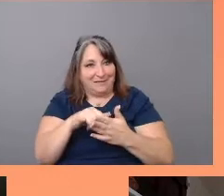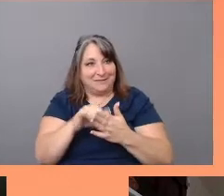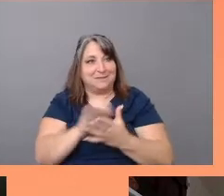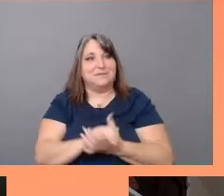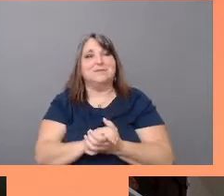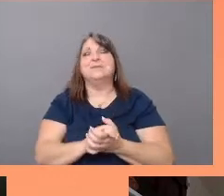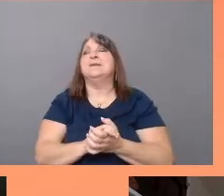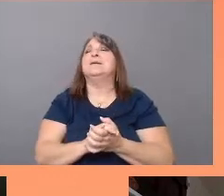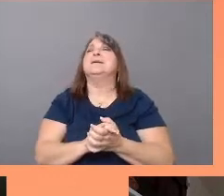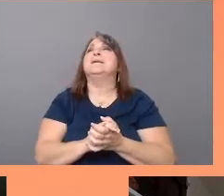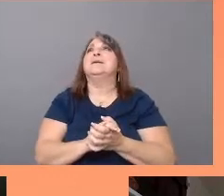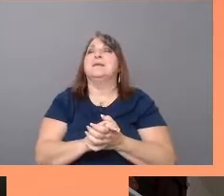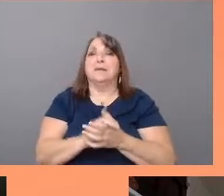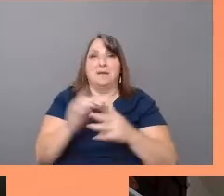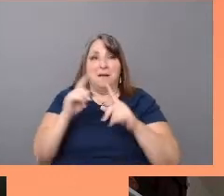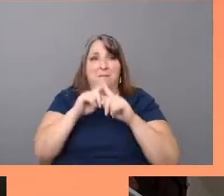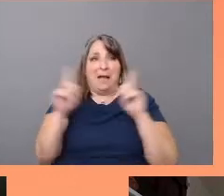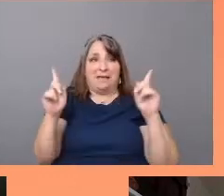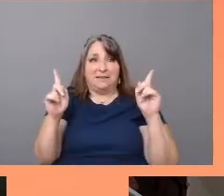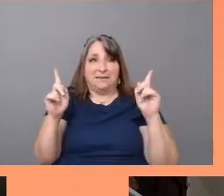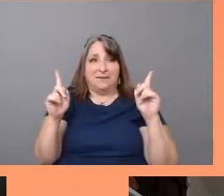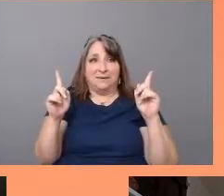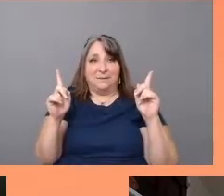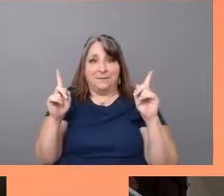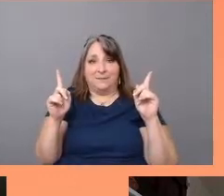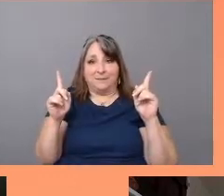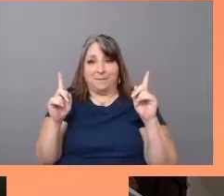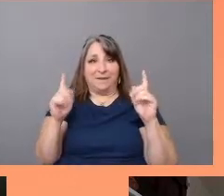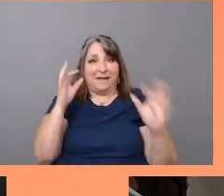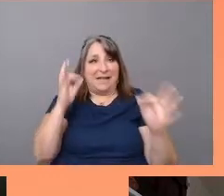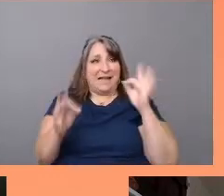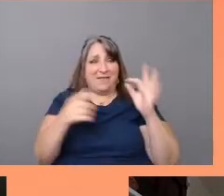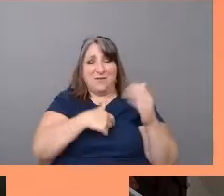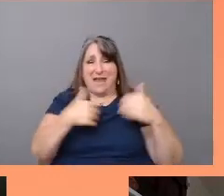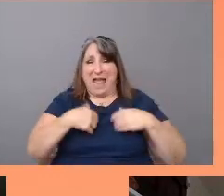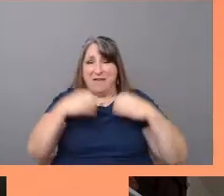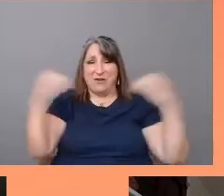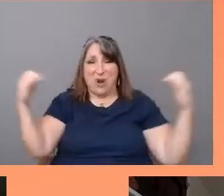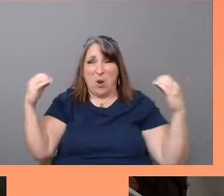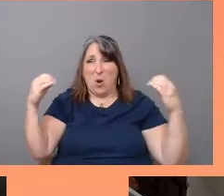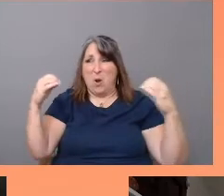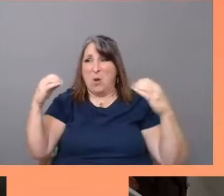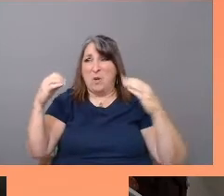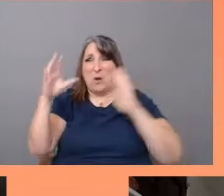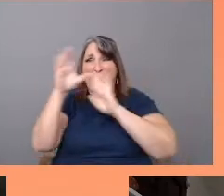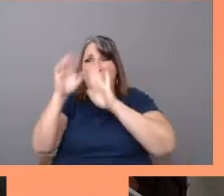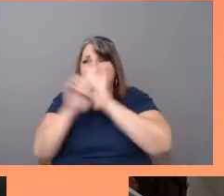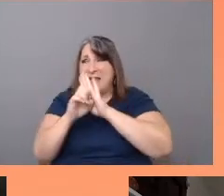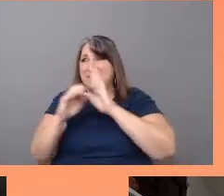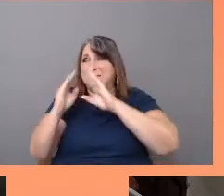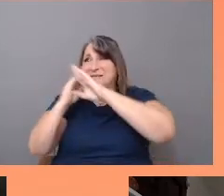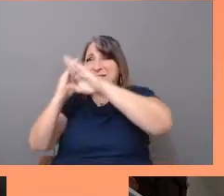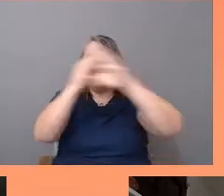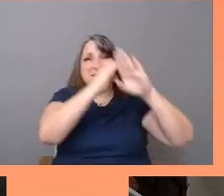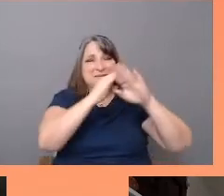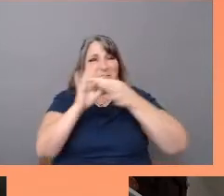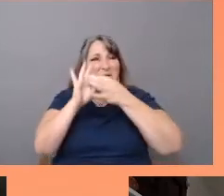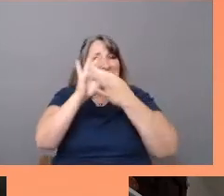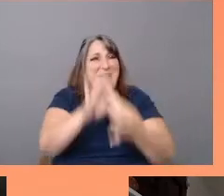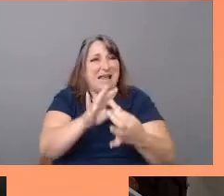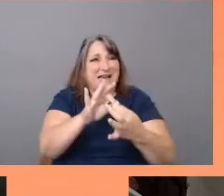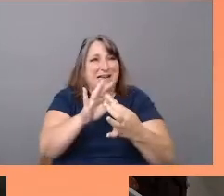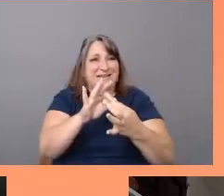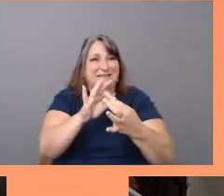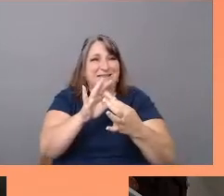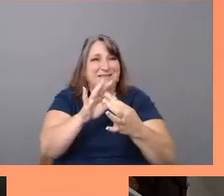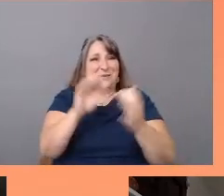on Thursday. But the fact of the matter is that without any guardrails